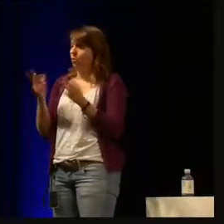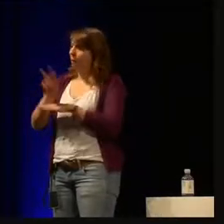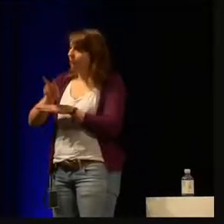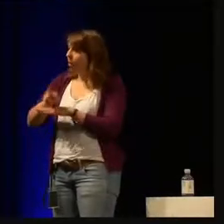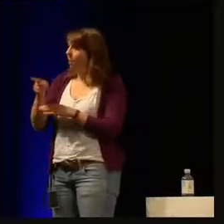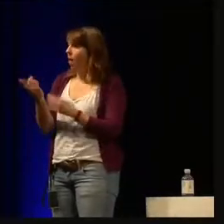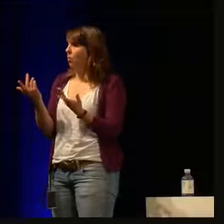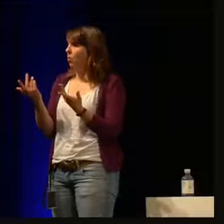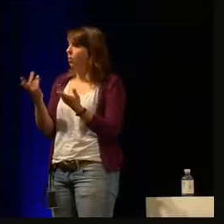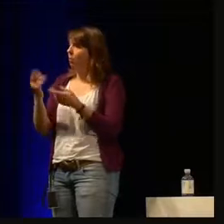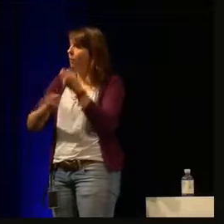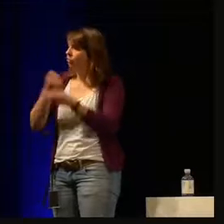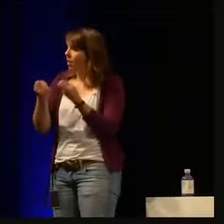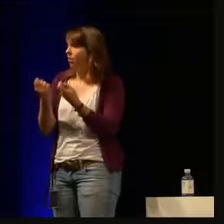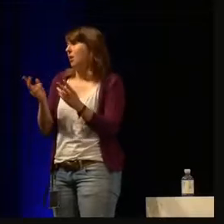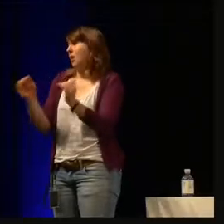about banality